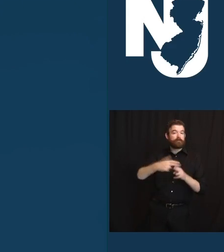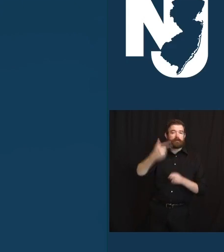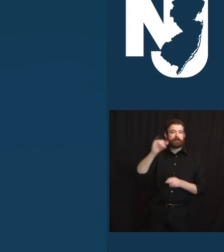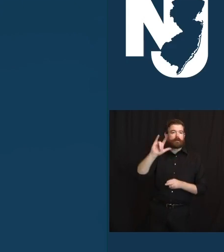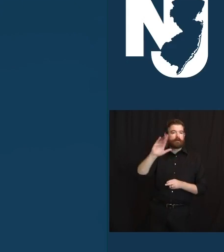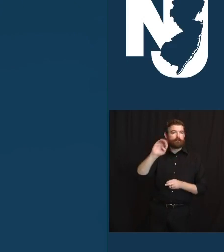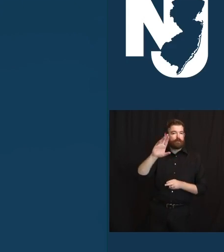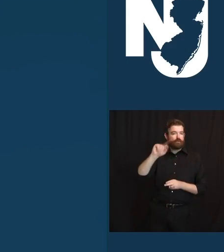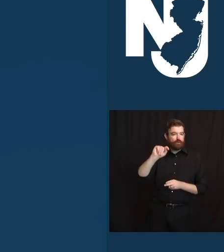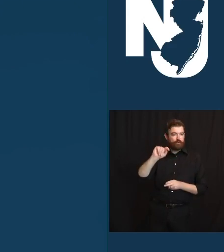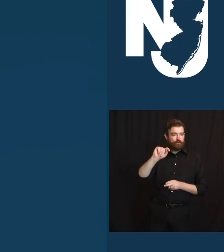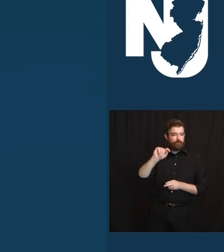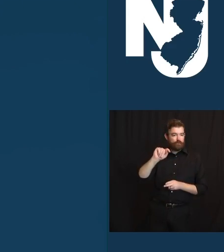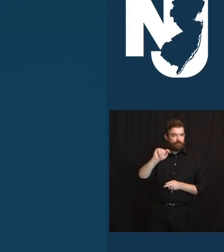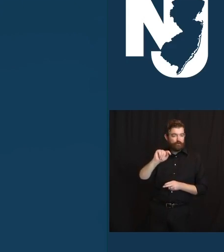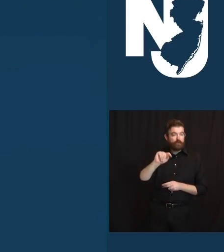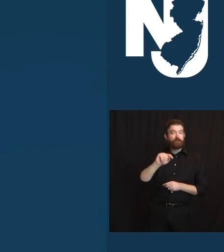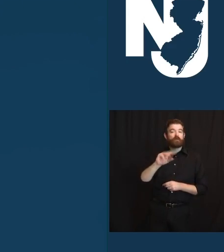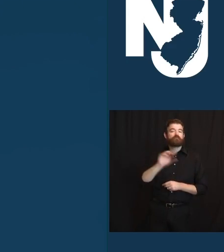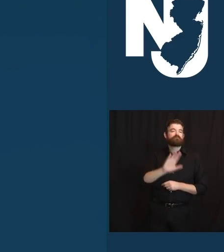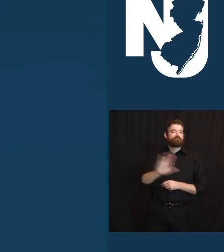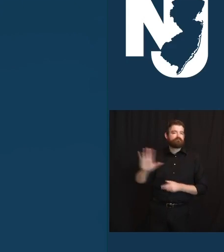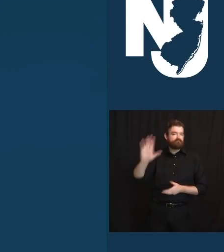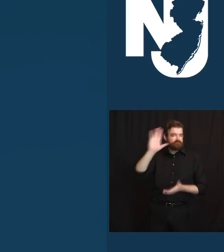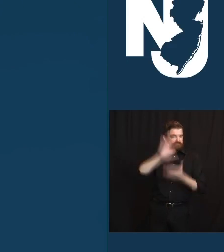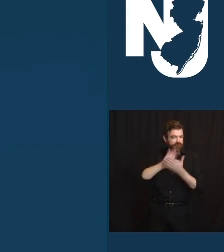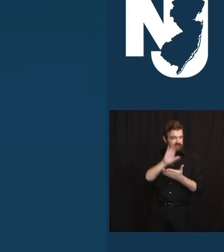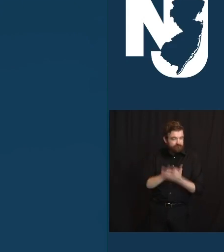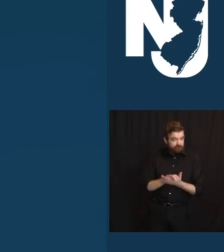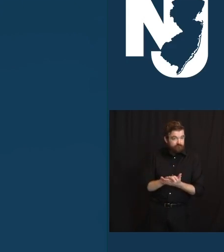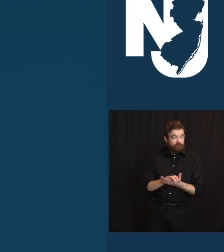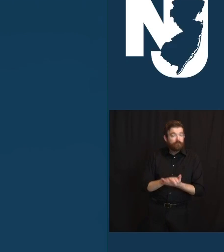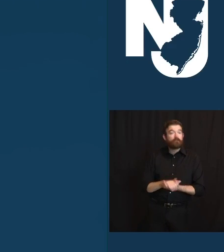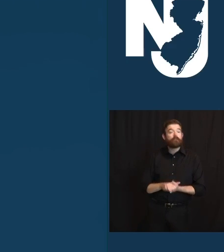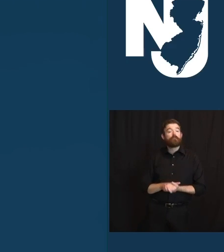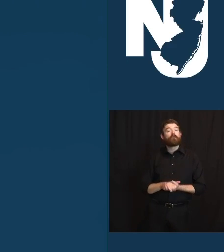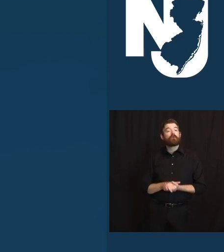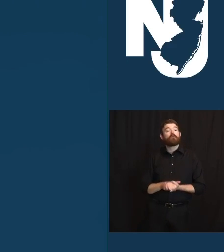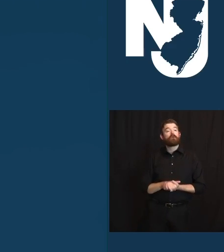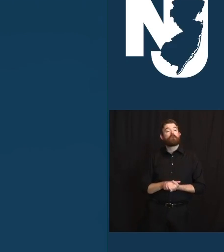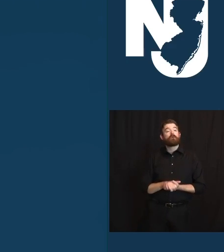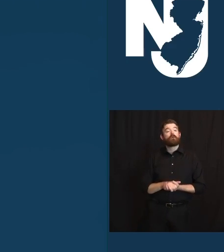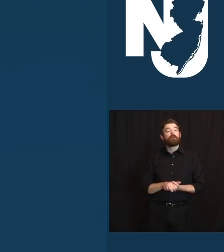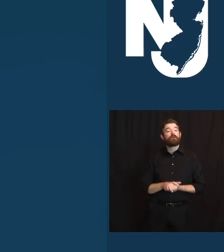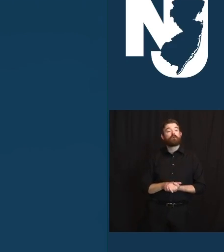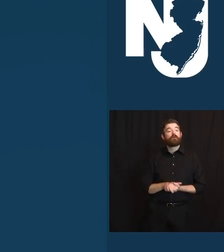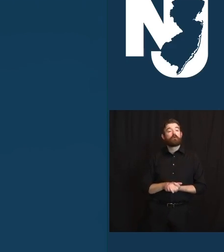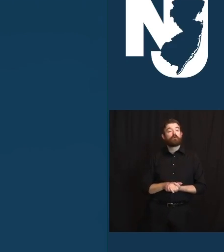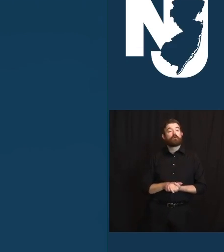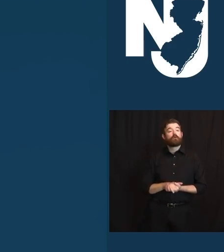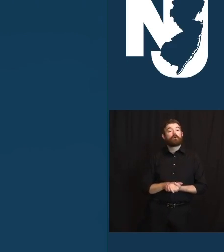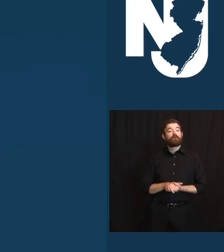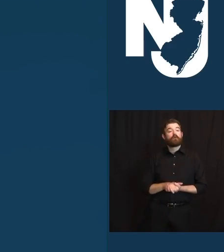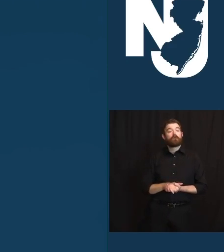6 grandchildren, Diego, Daniel, Anthony, Angel, Christian, and John, and many nieces, nephews, cousins,